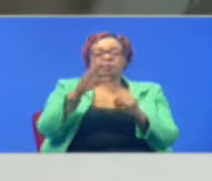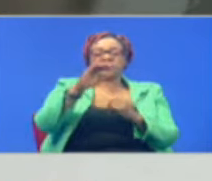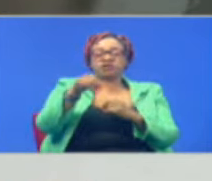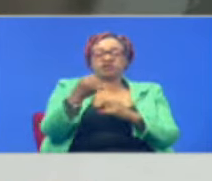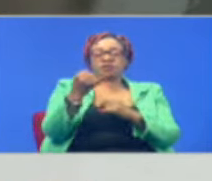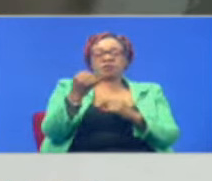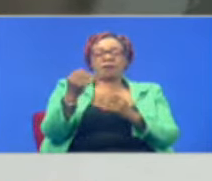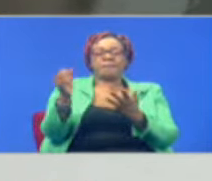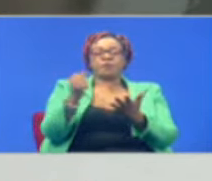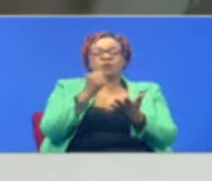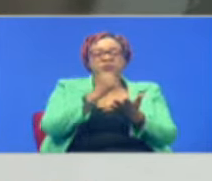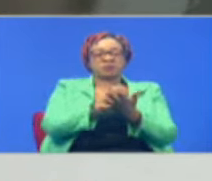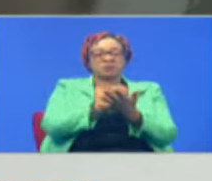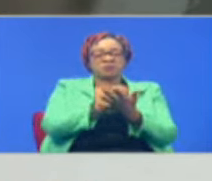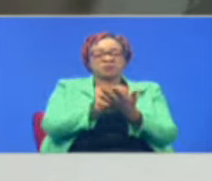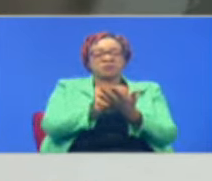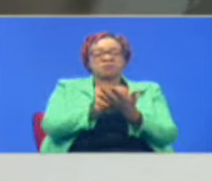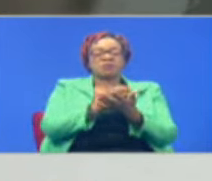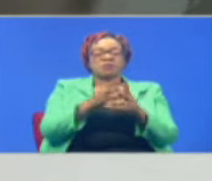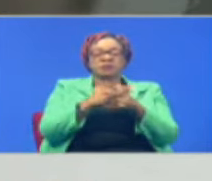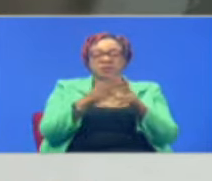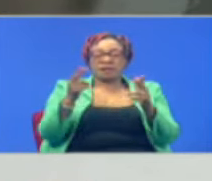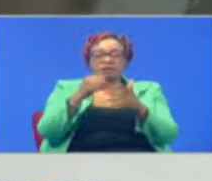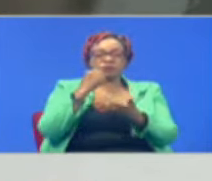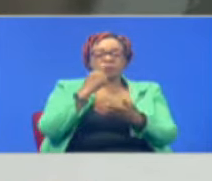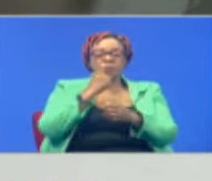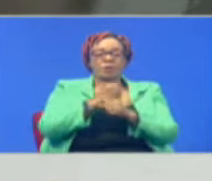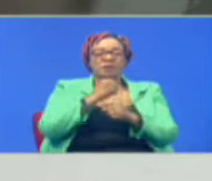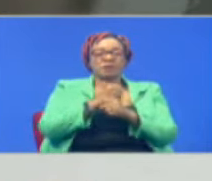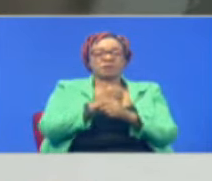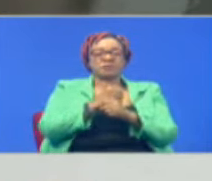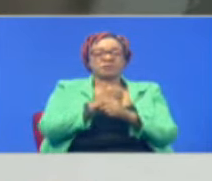is then sworn into office at State House.